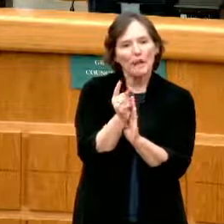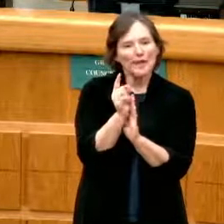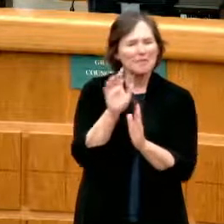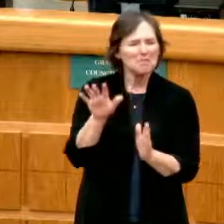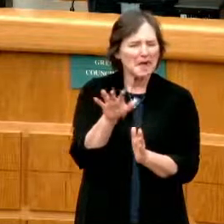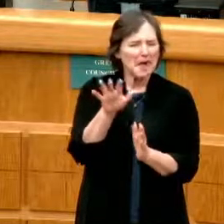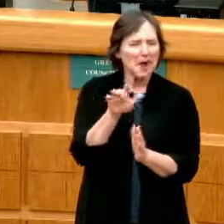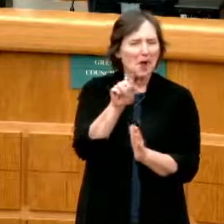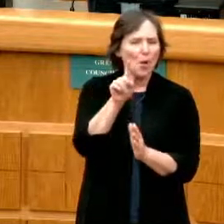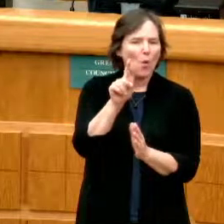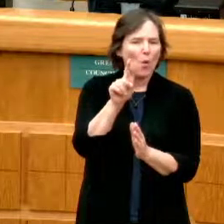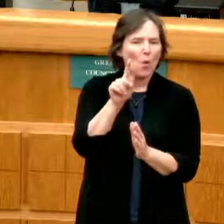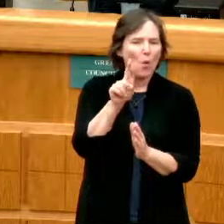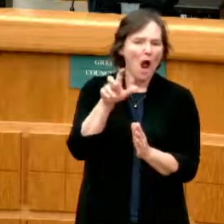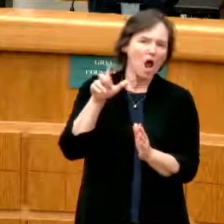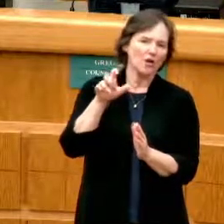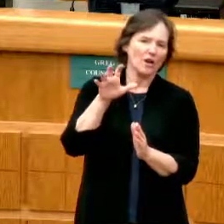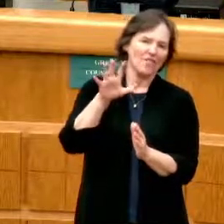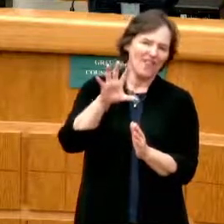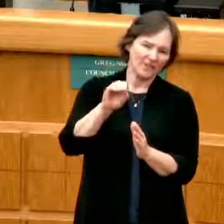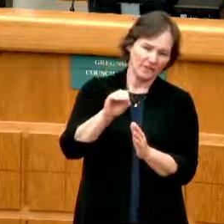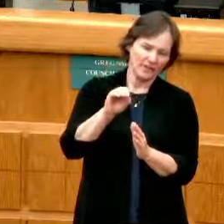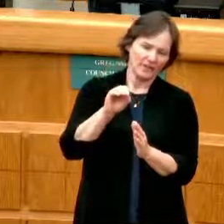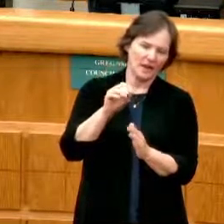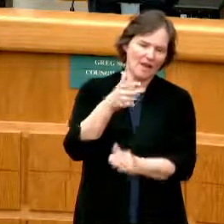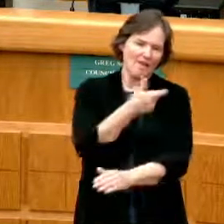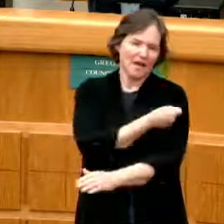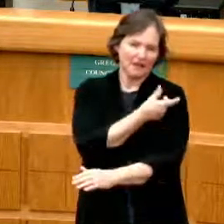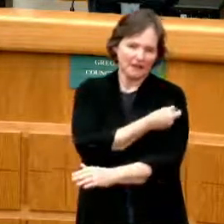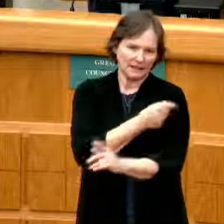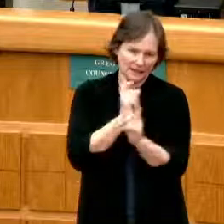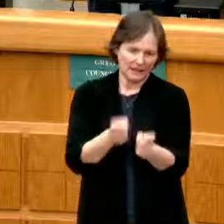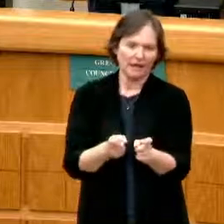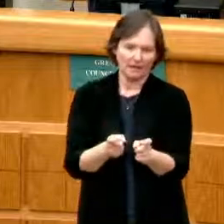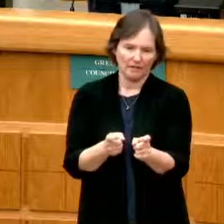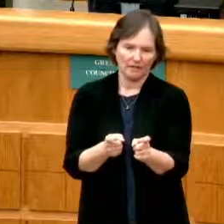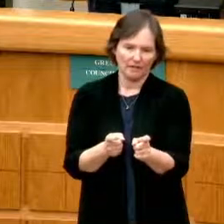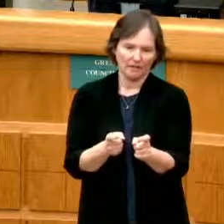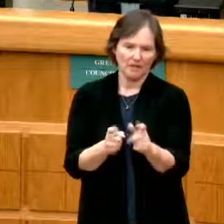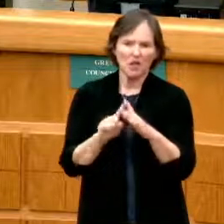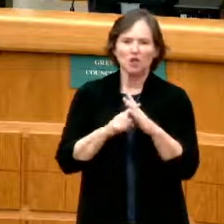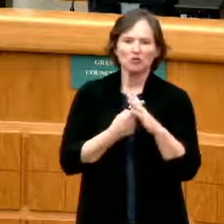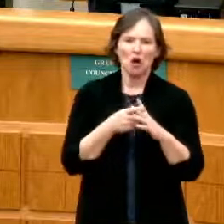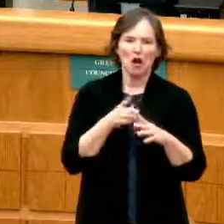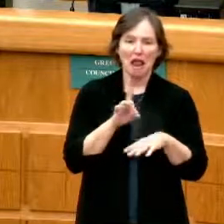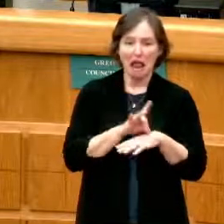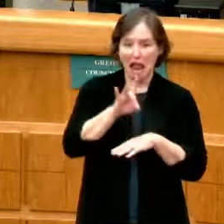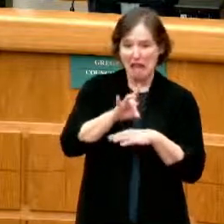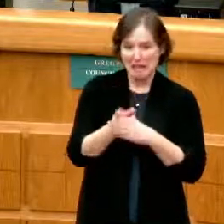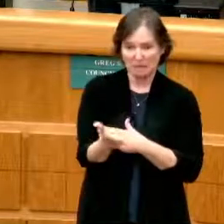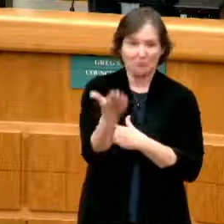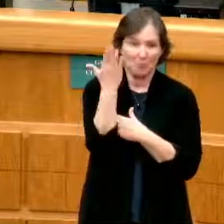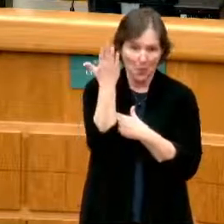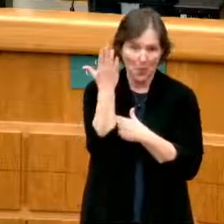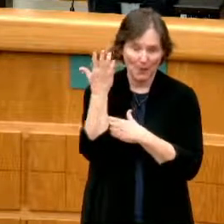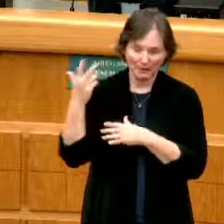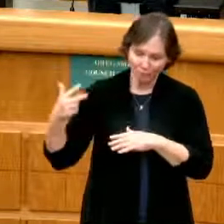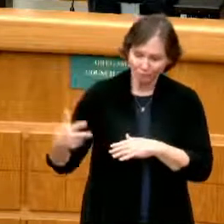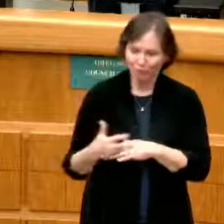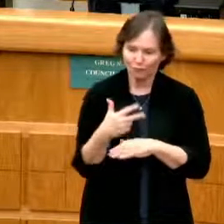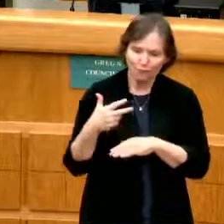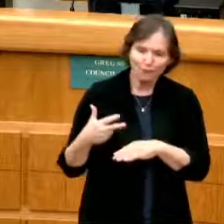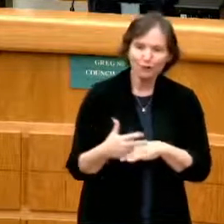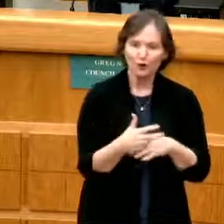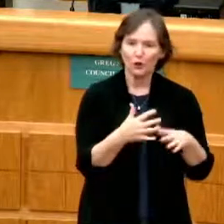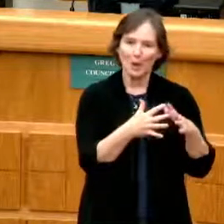at roughly 8 a.m., and we completed approximately at 9:45. And this is very important because, as was